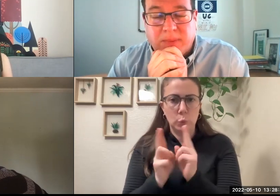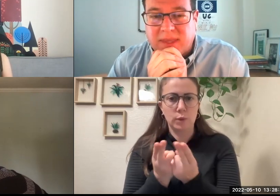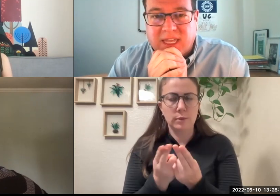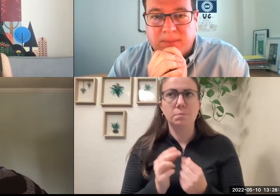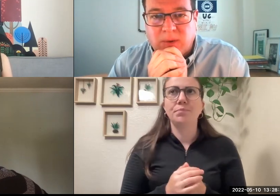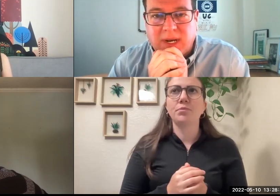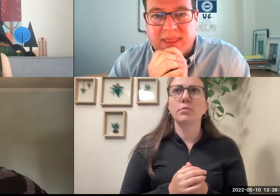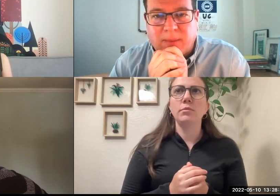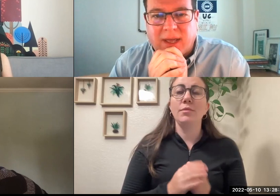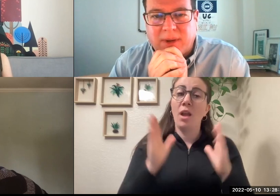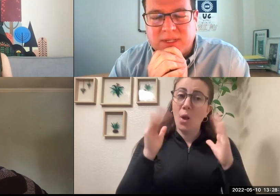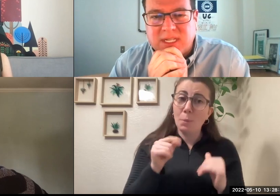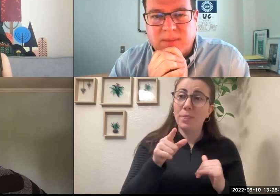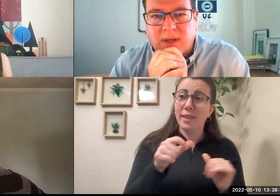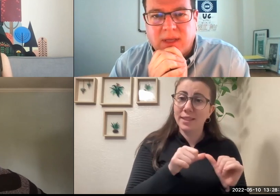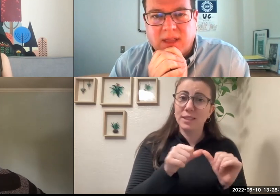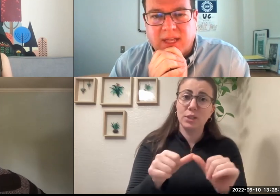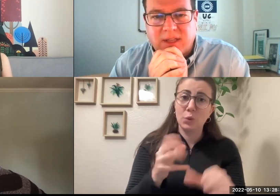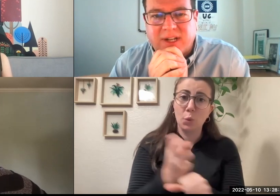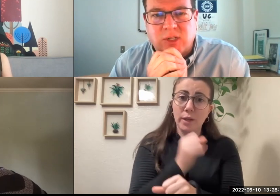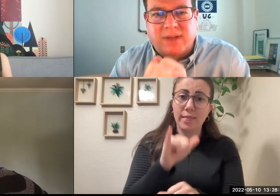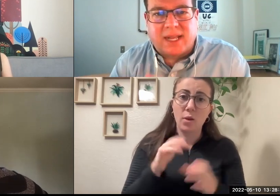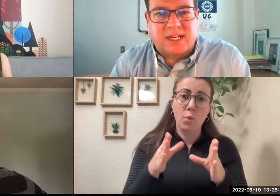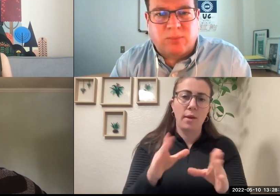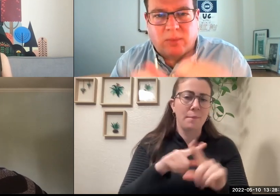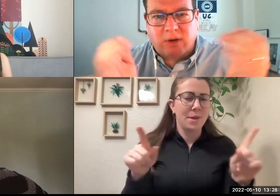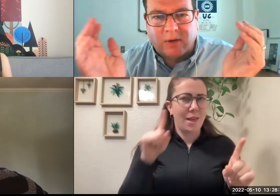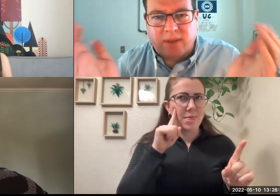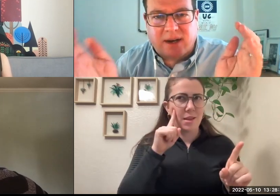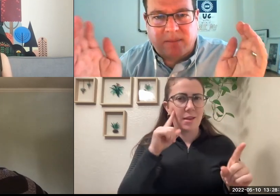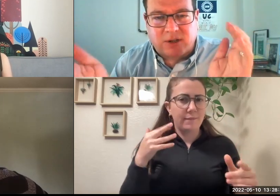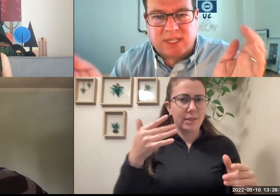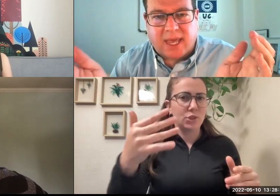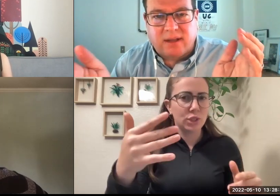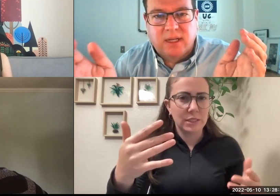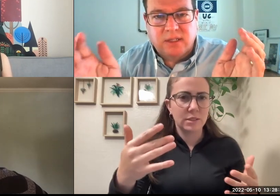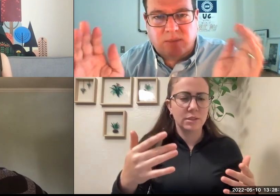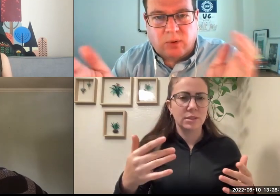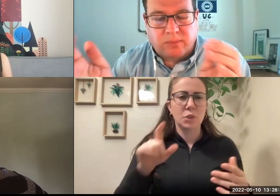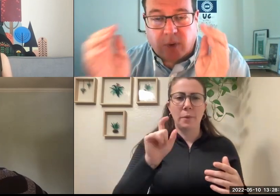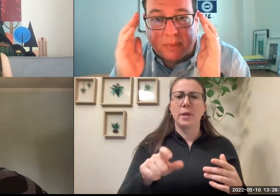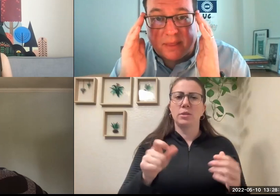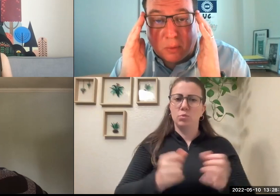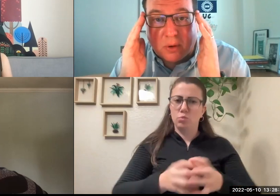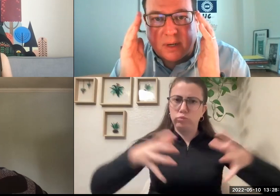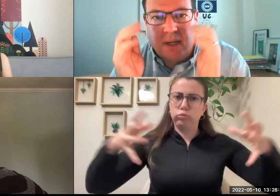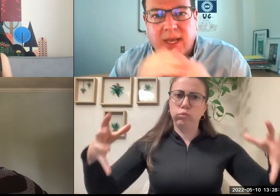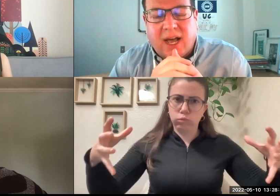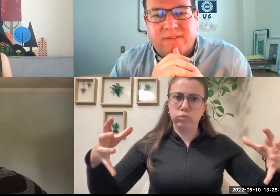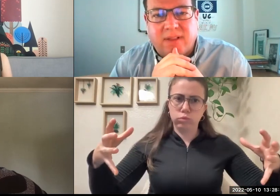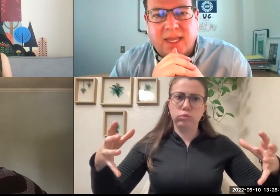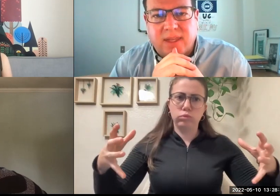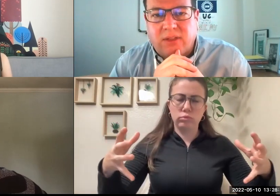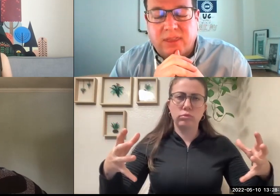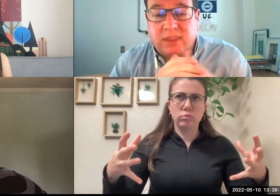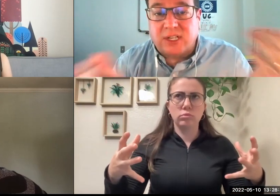I hope that they keep on winning that way, but it would seem like eventually you've got to get to the point where you're doing that at a bigger scale to work beyond the board. I